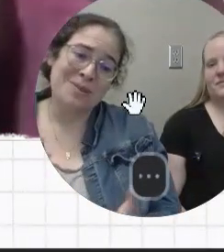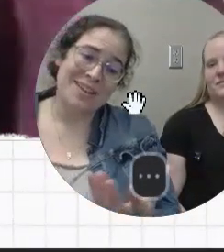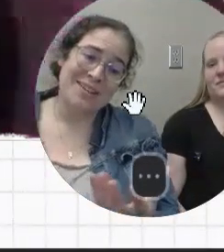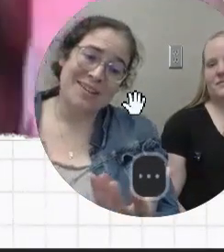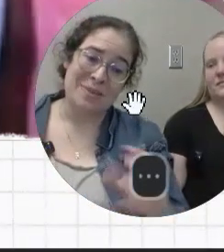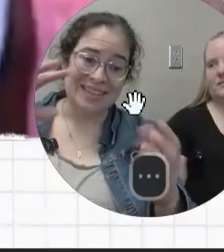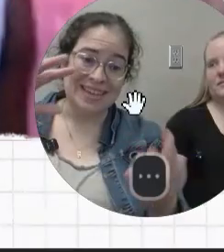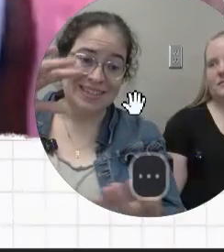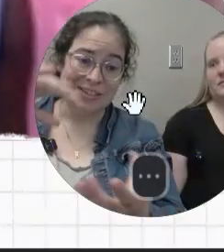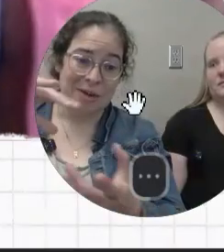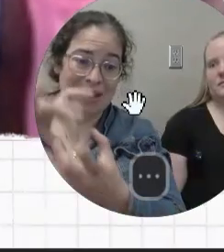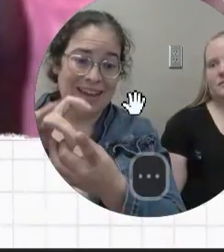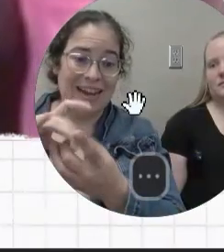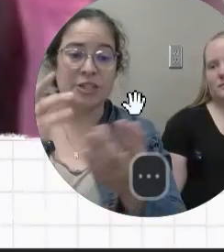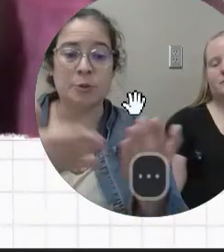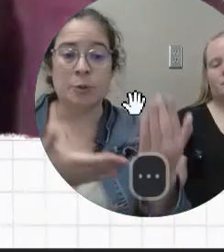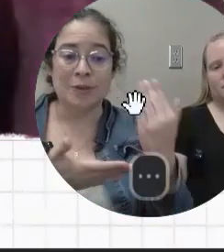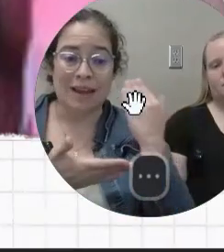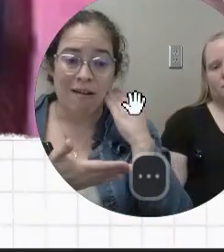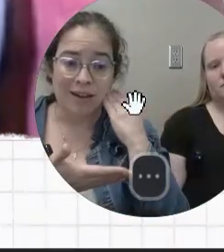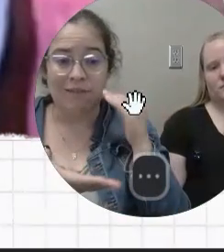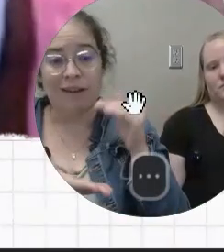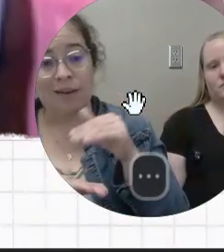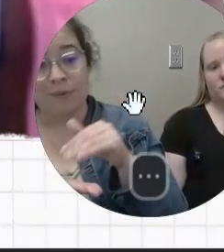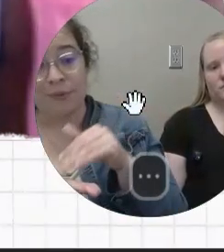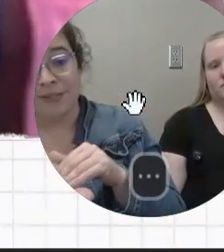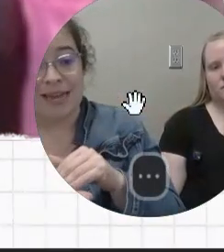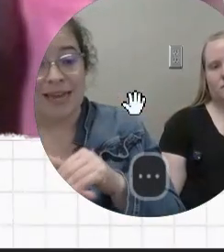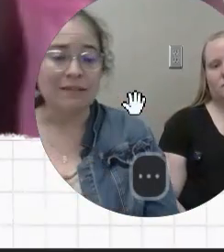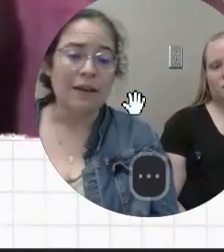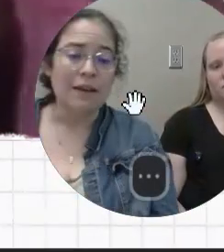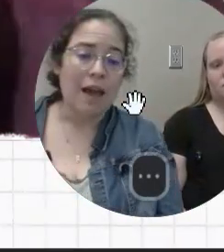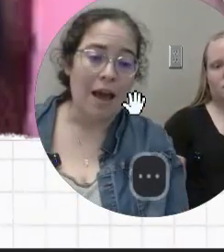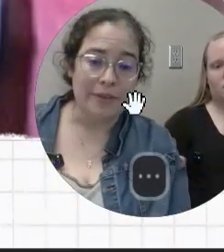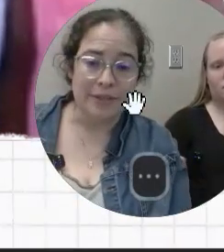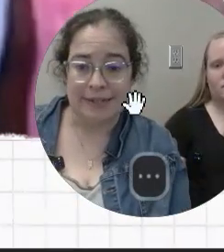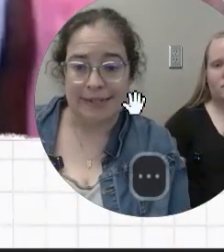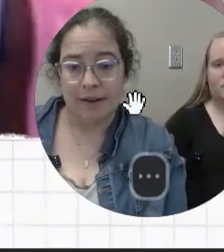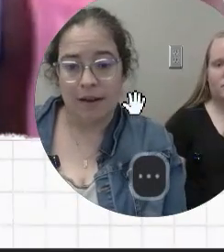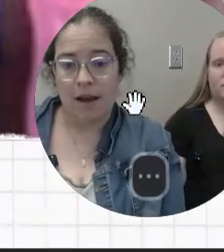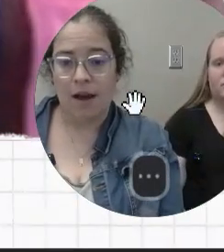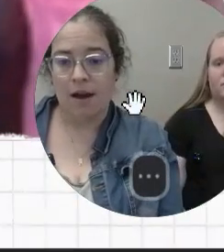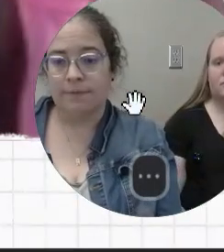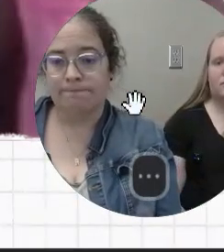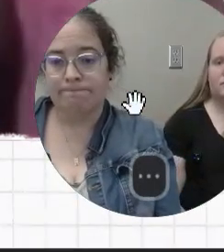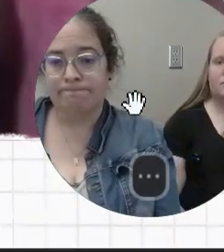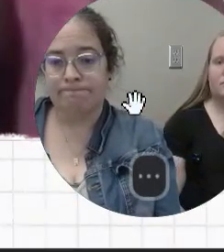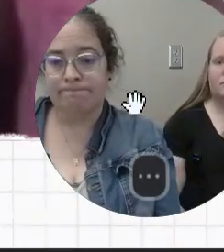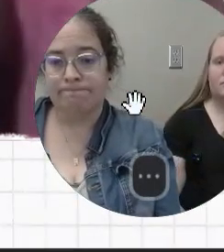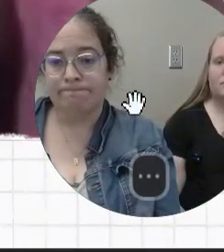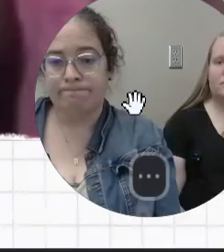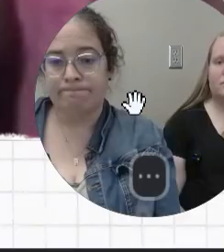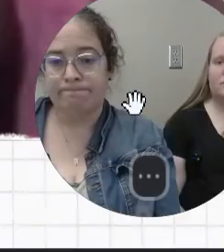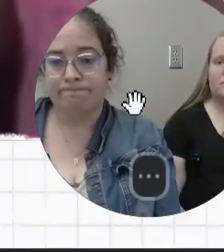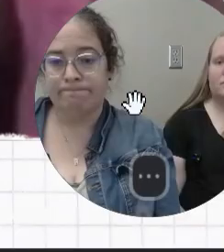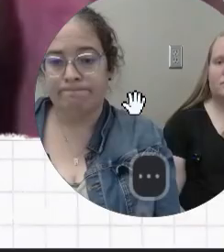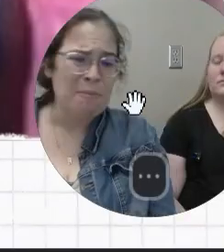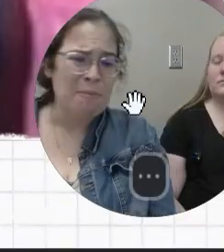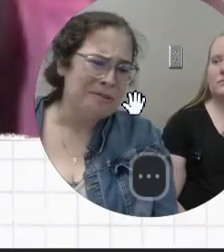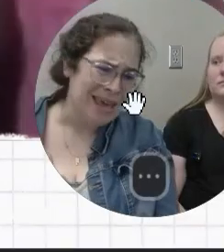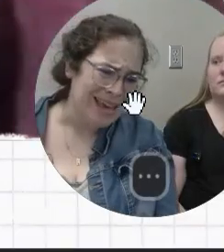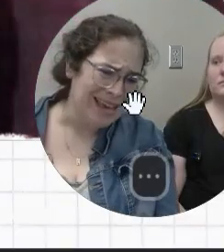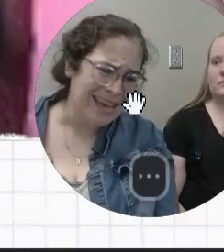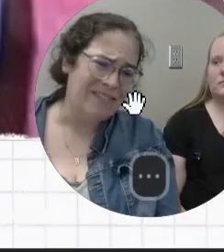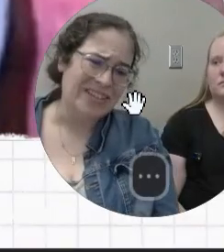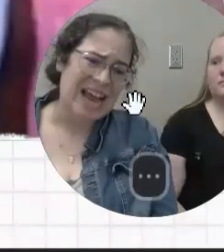now. Or it can also just helps with literacy because kids can start making connections between what they are hearing and what they're seeing on the screen.